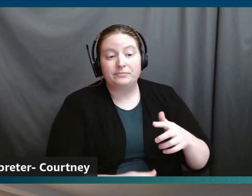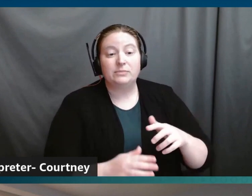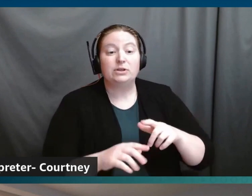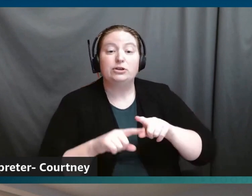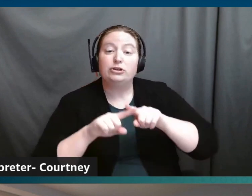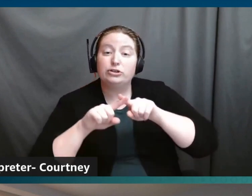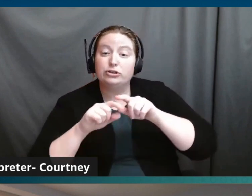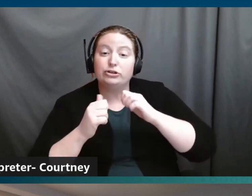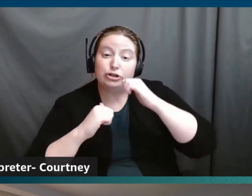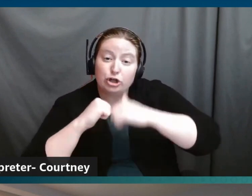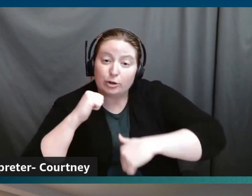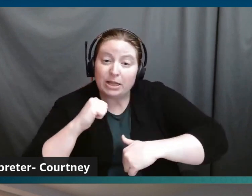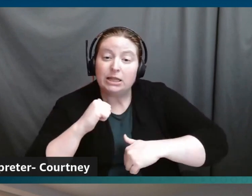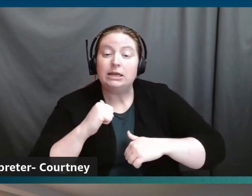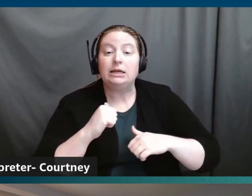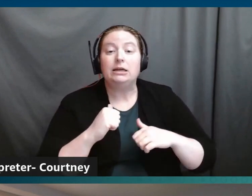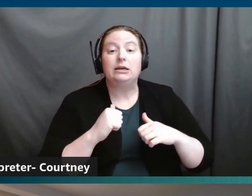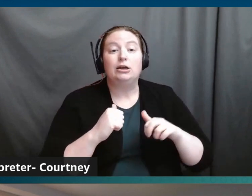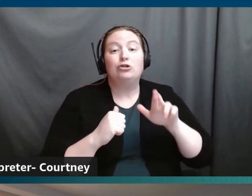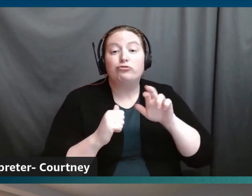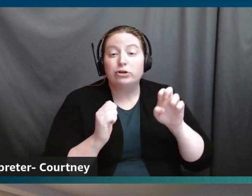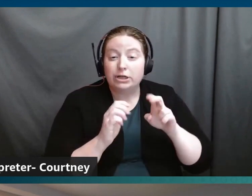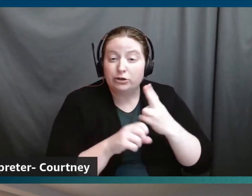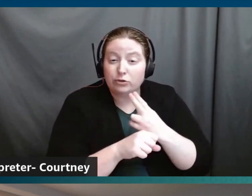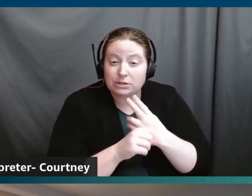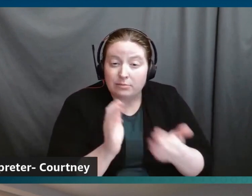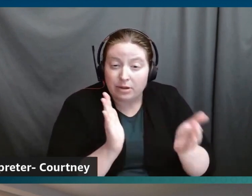the products, reusability,